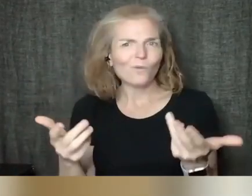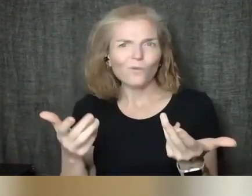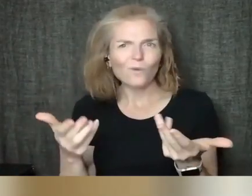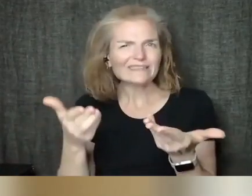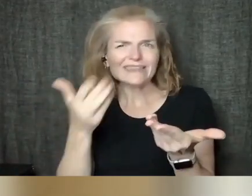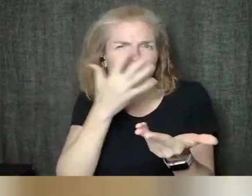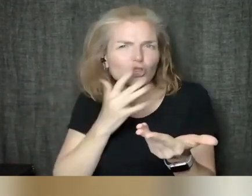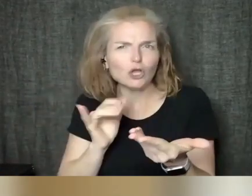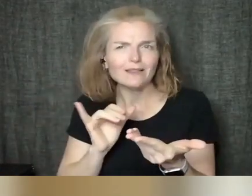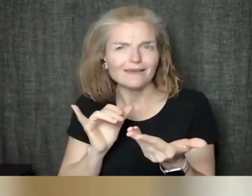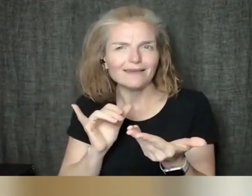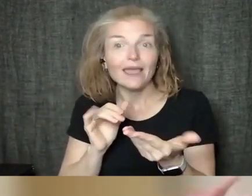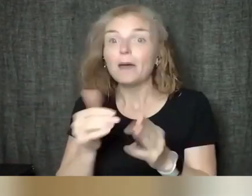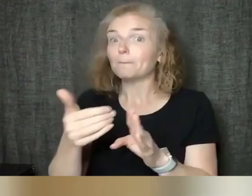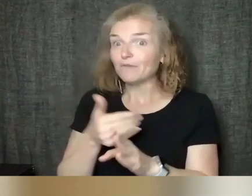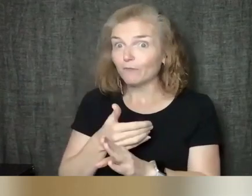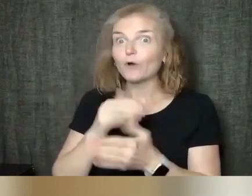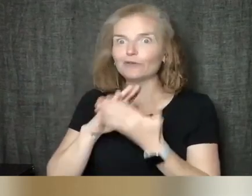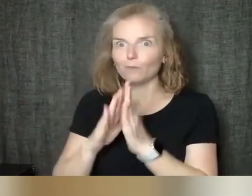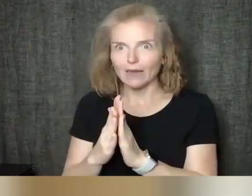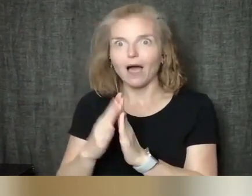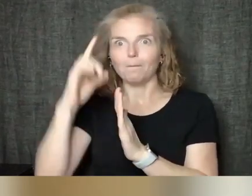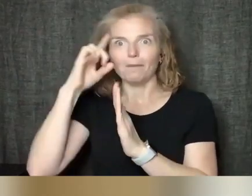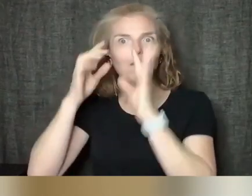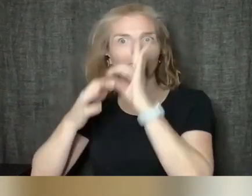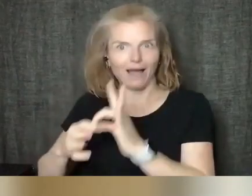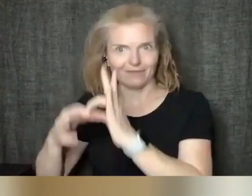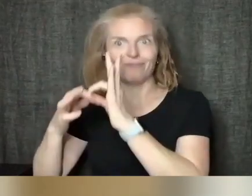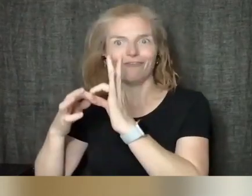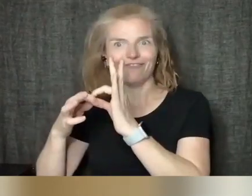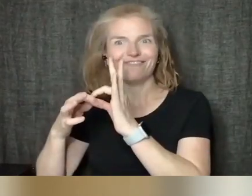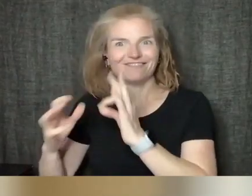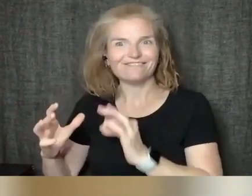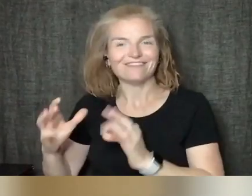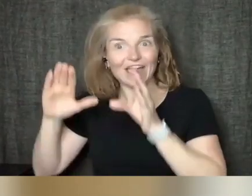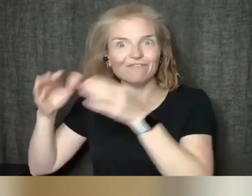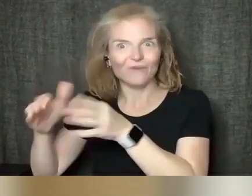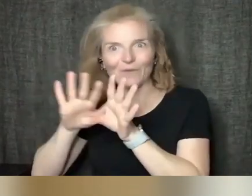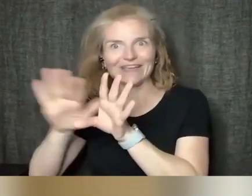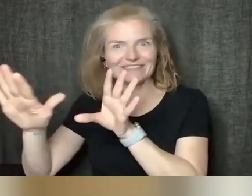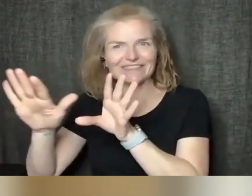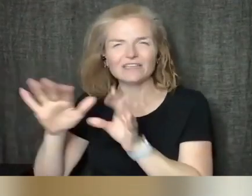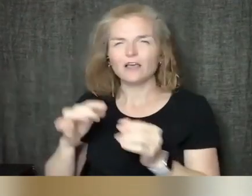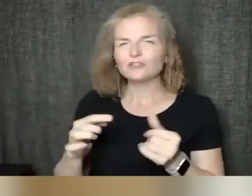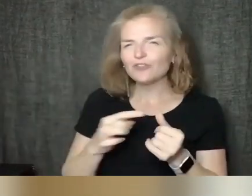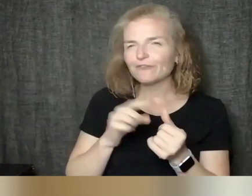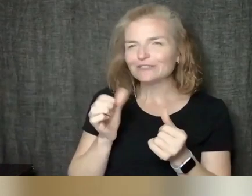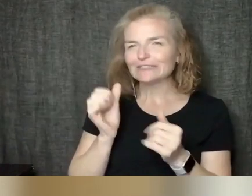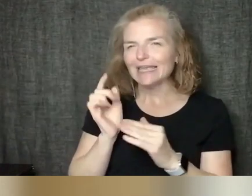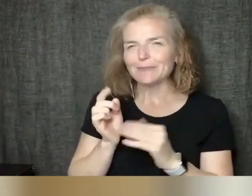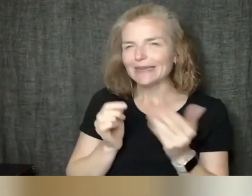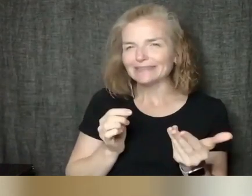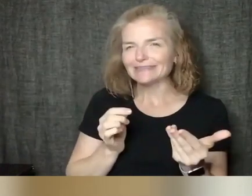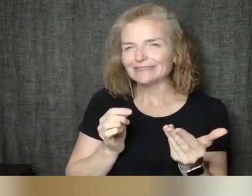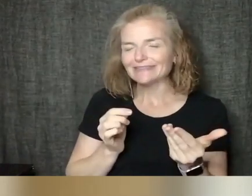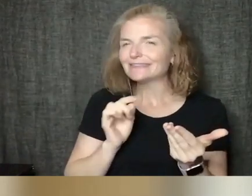established strong mindfulness, notice what those thoughts are. You'll get a very clear sense if you look at the mind